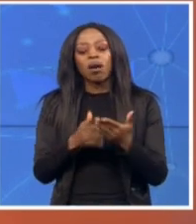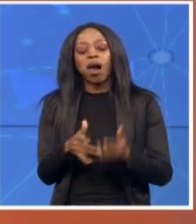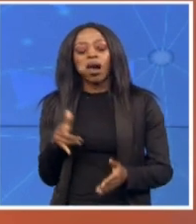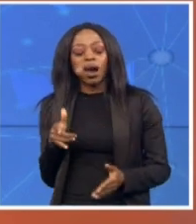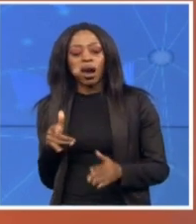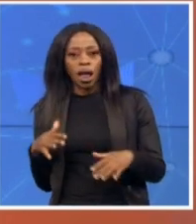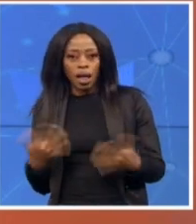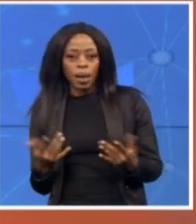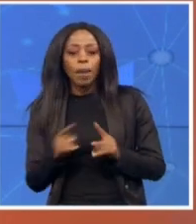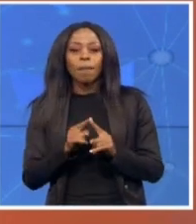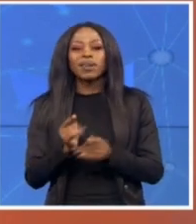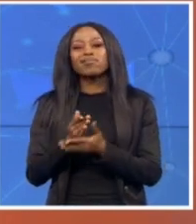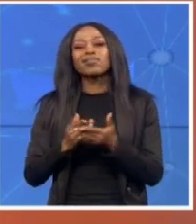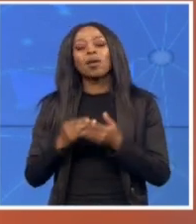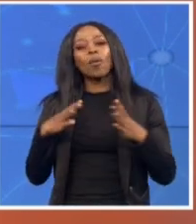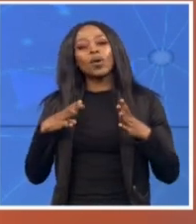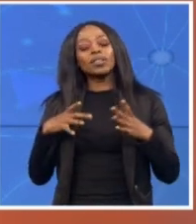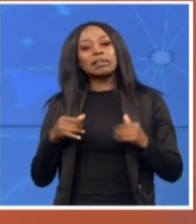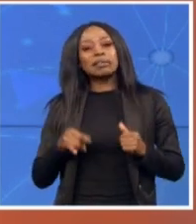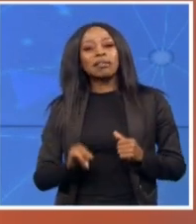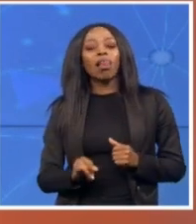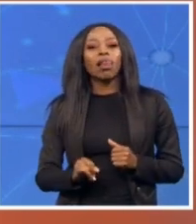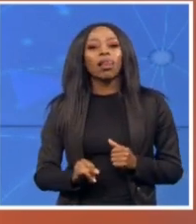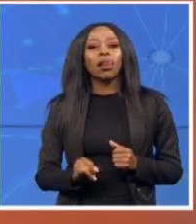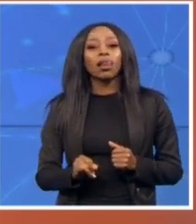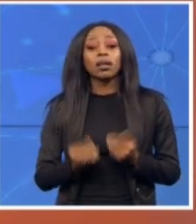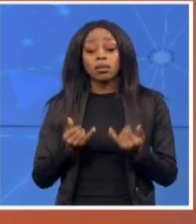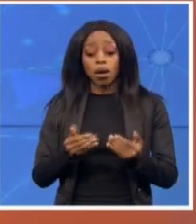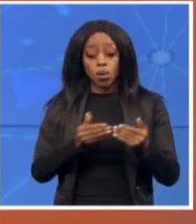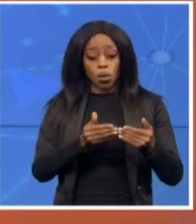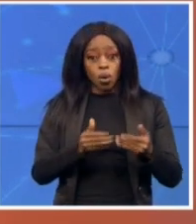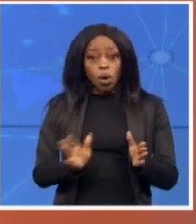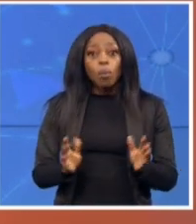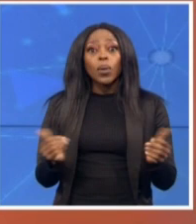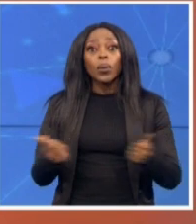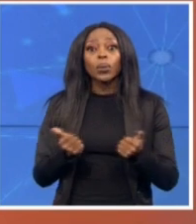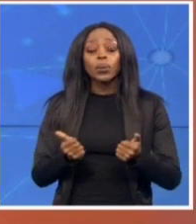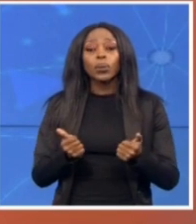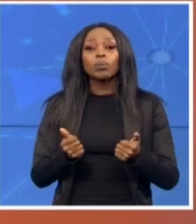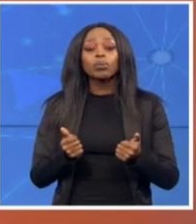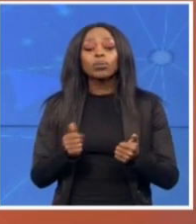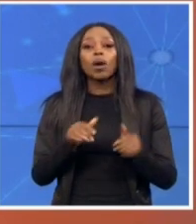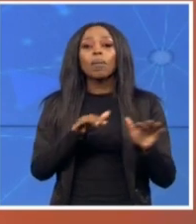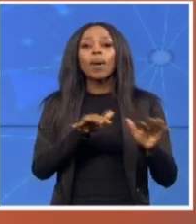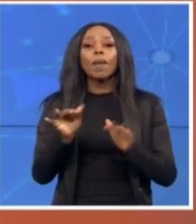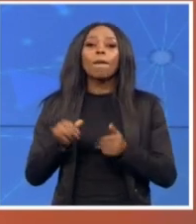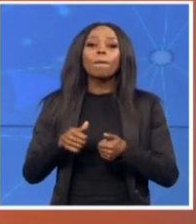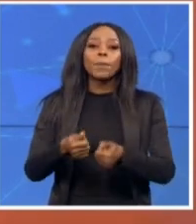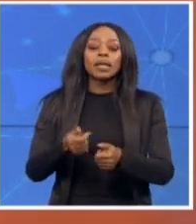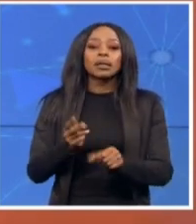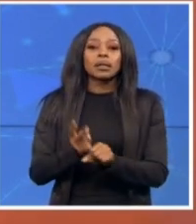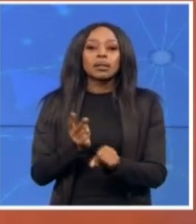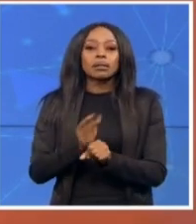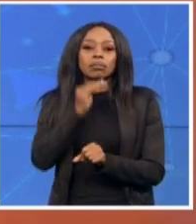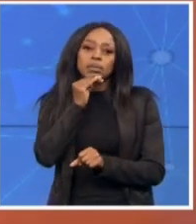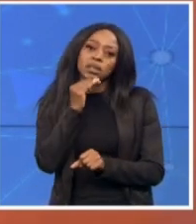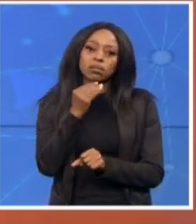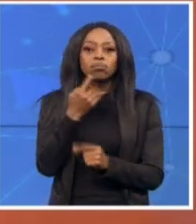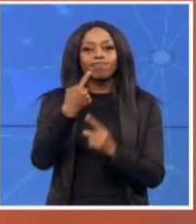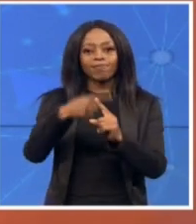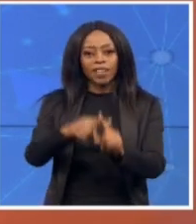we open, which is already open, when people come back, there's many, we still have to target these